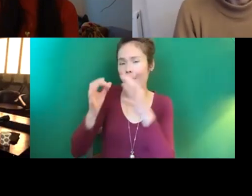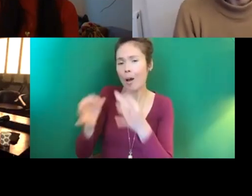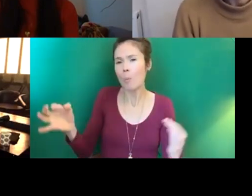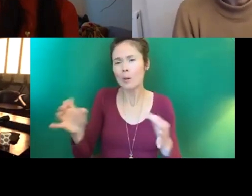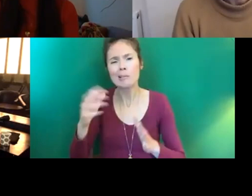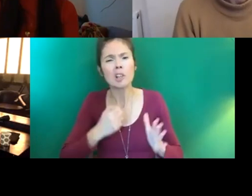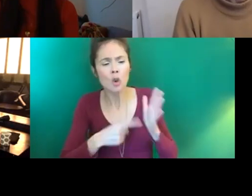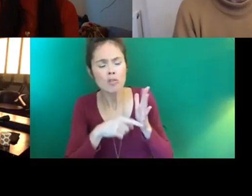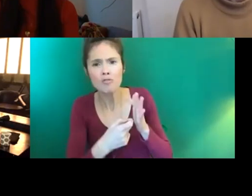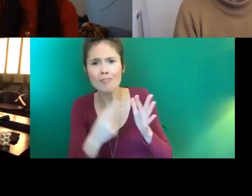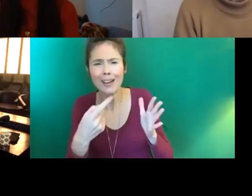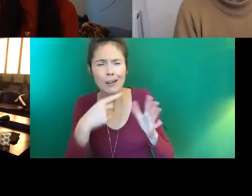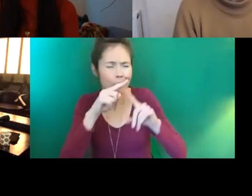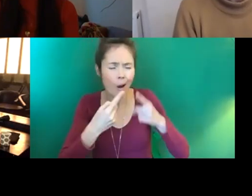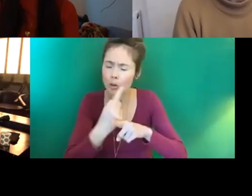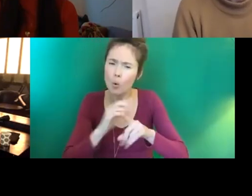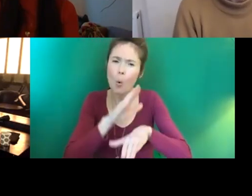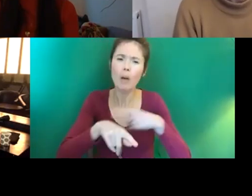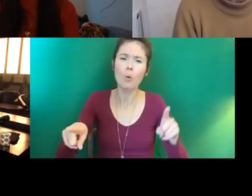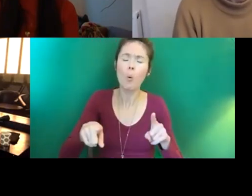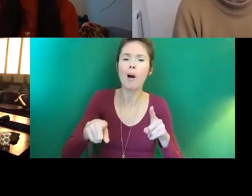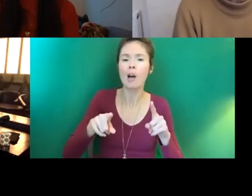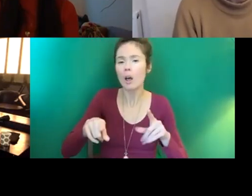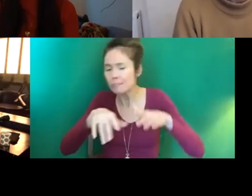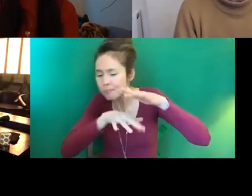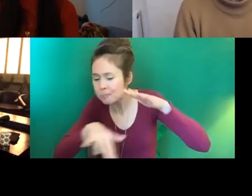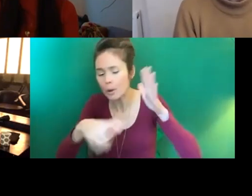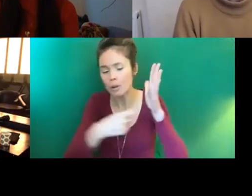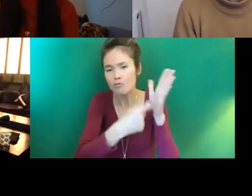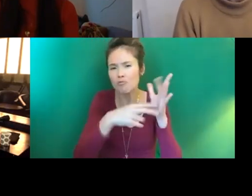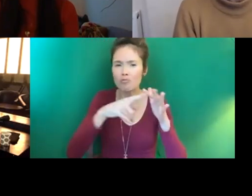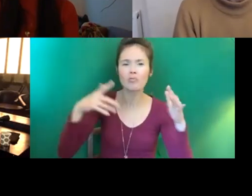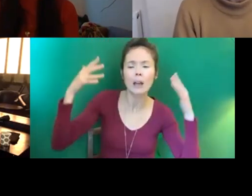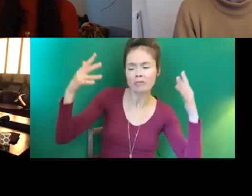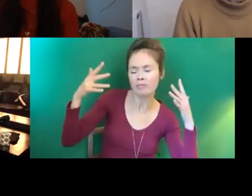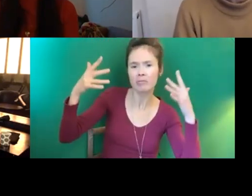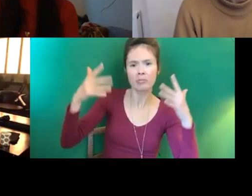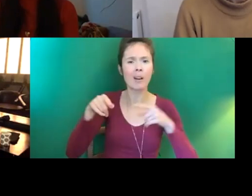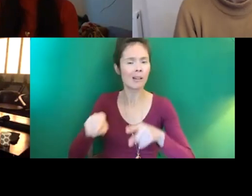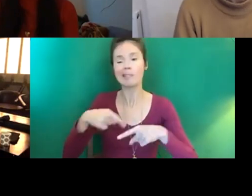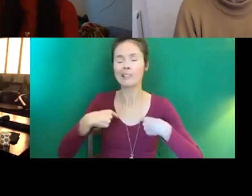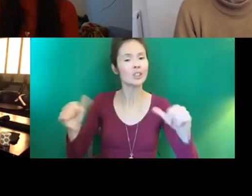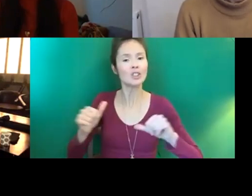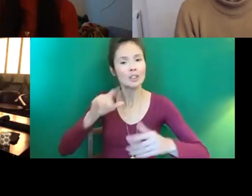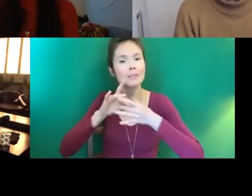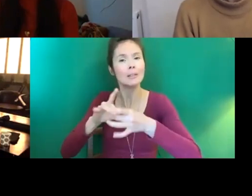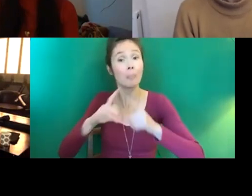very underground and rave scenes because we just simply aren't connected with those worlds. But we do work a lot with DIY events